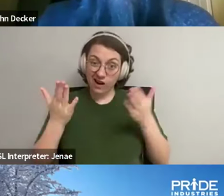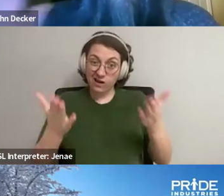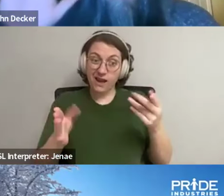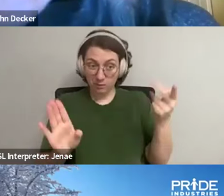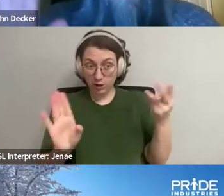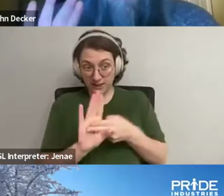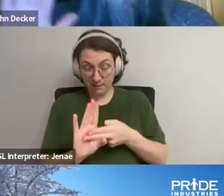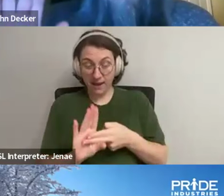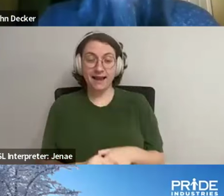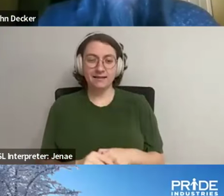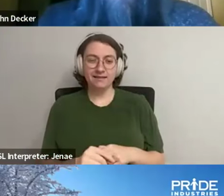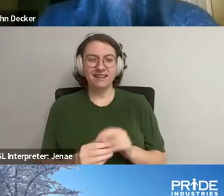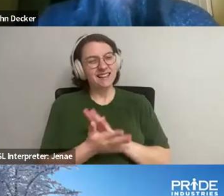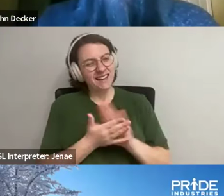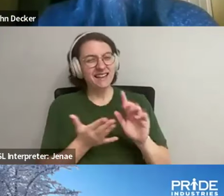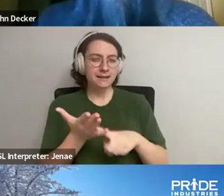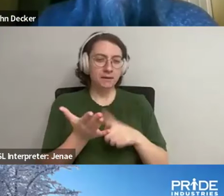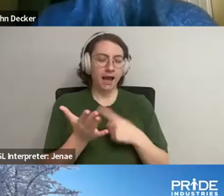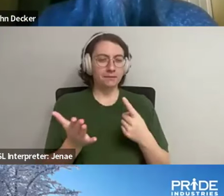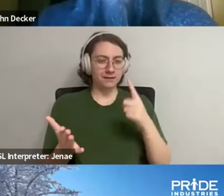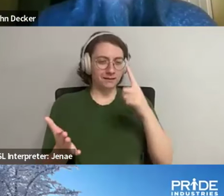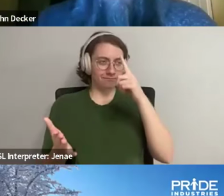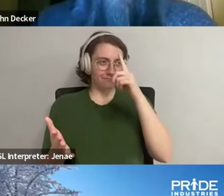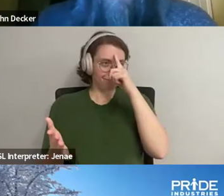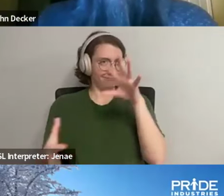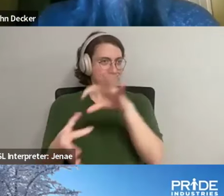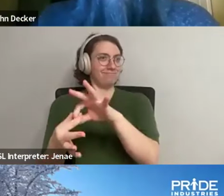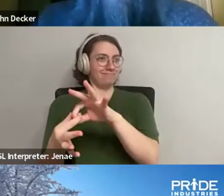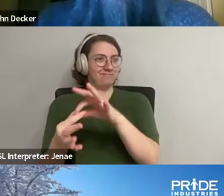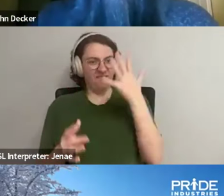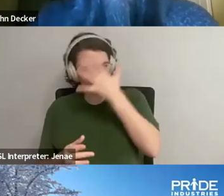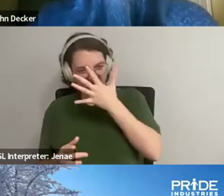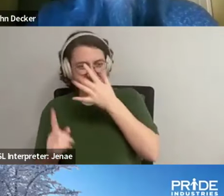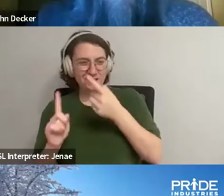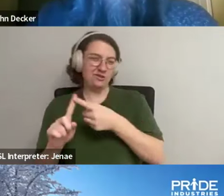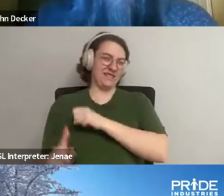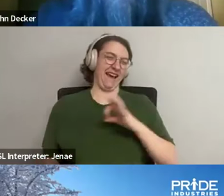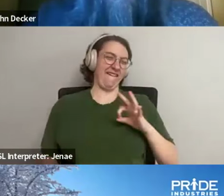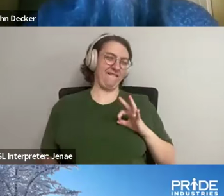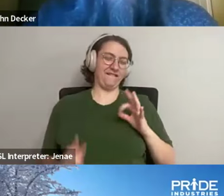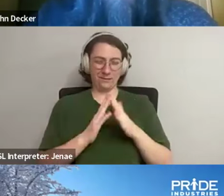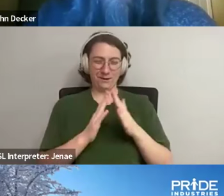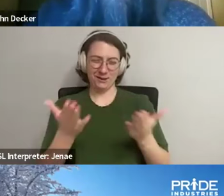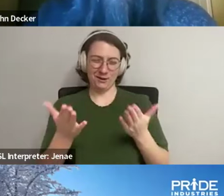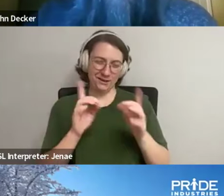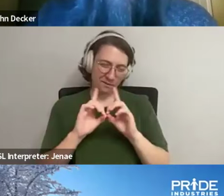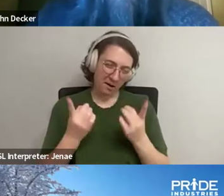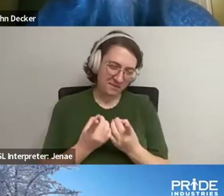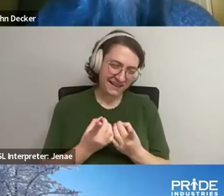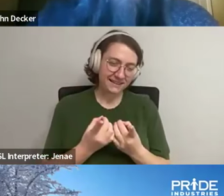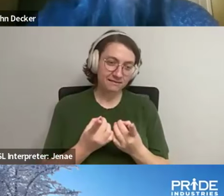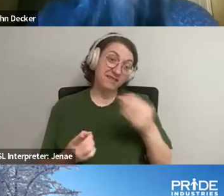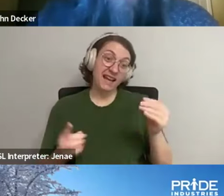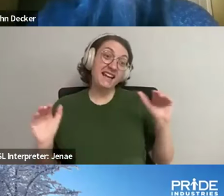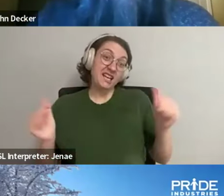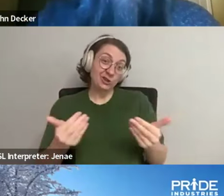it is nice to kind of sometimes put a face to our staff in our community services department, and also to introduce you